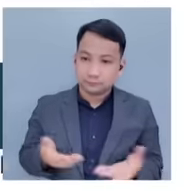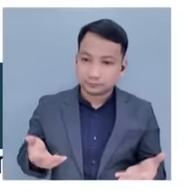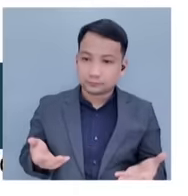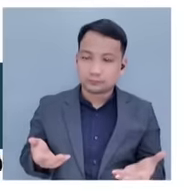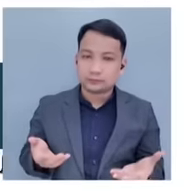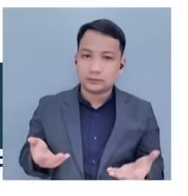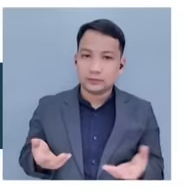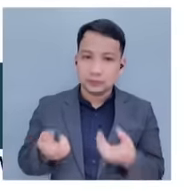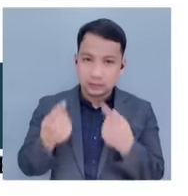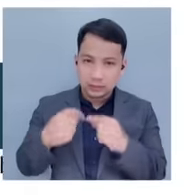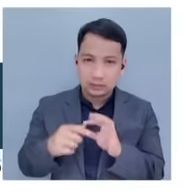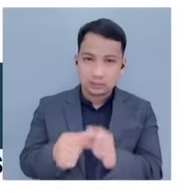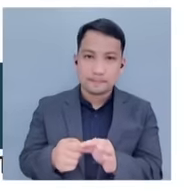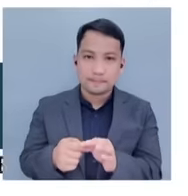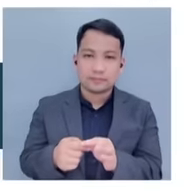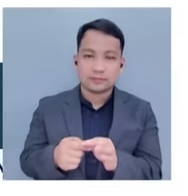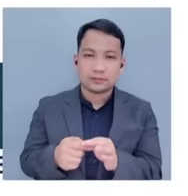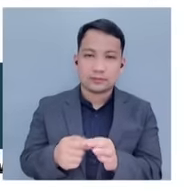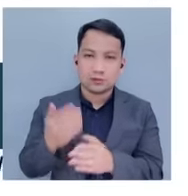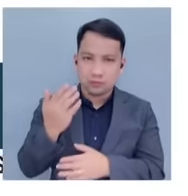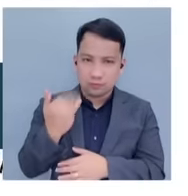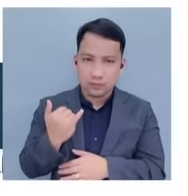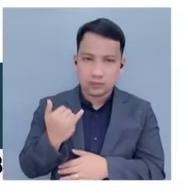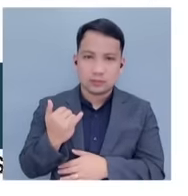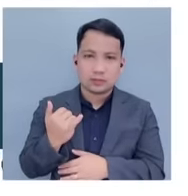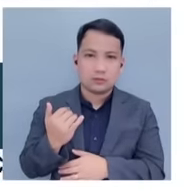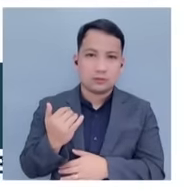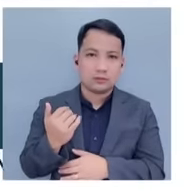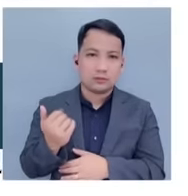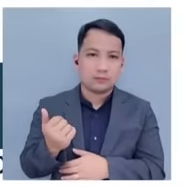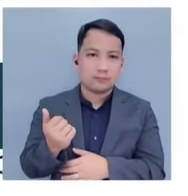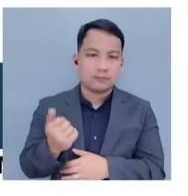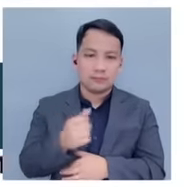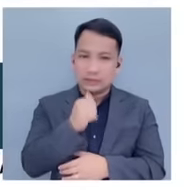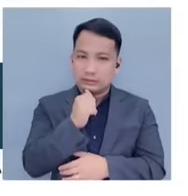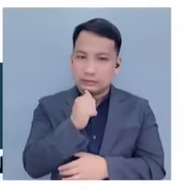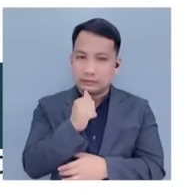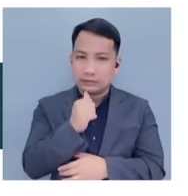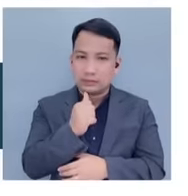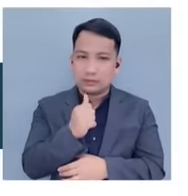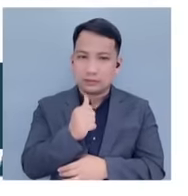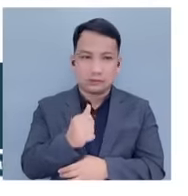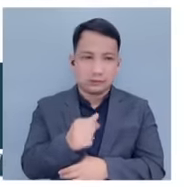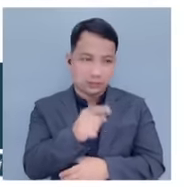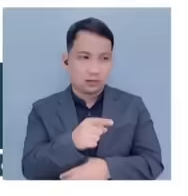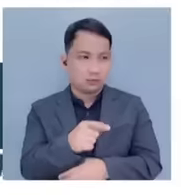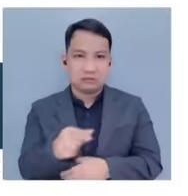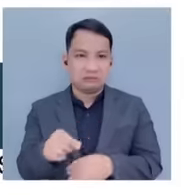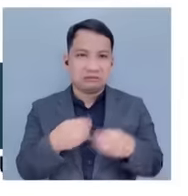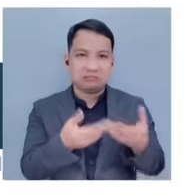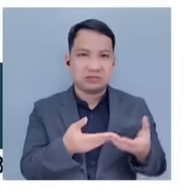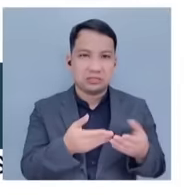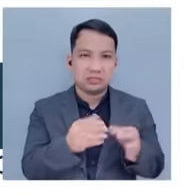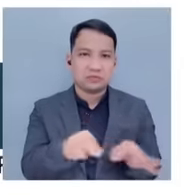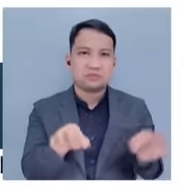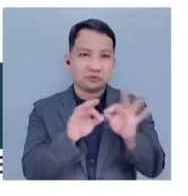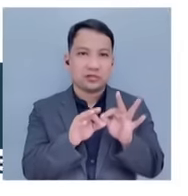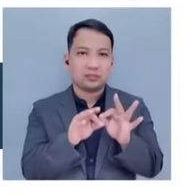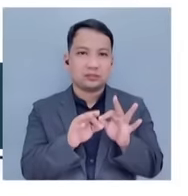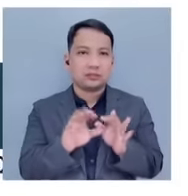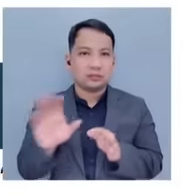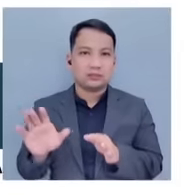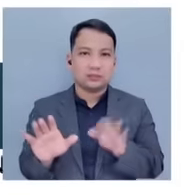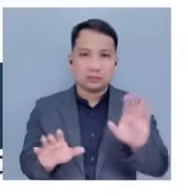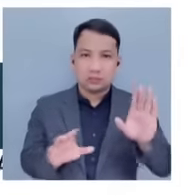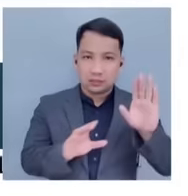trying to make sense of why this was not appreciated, or this was not thought of by the Marcoses,